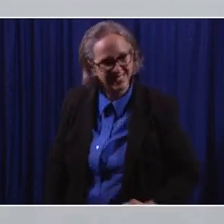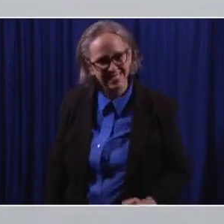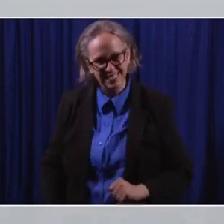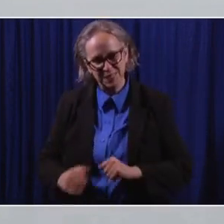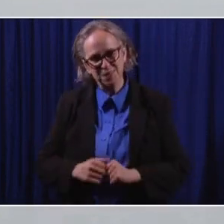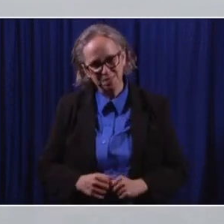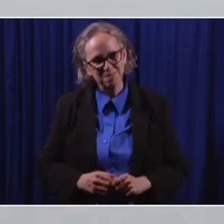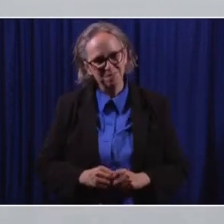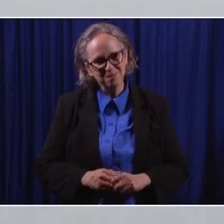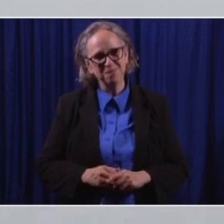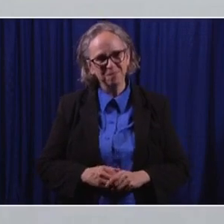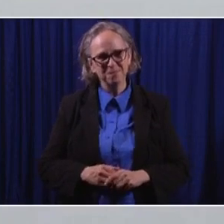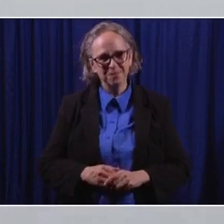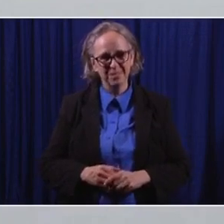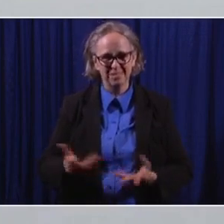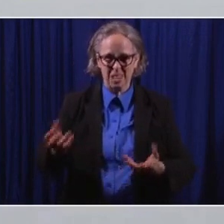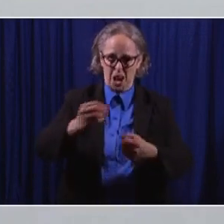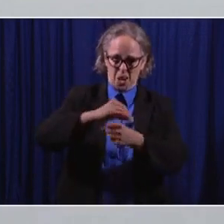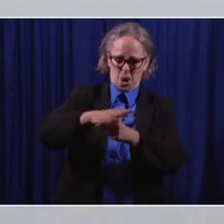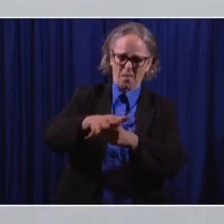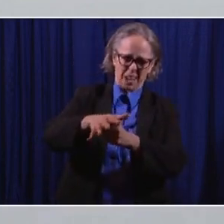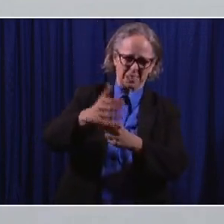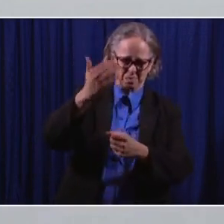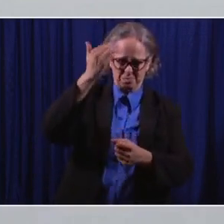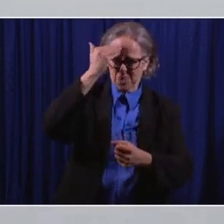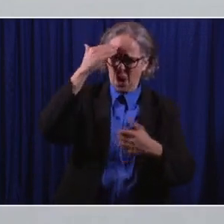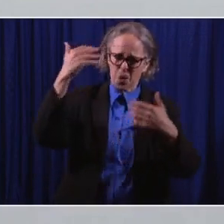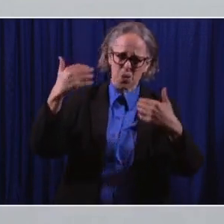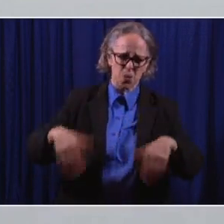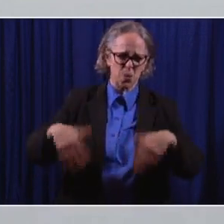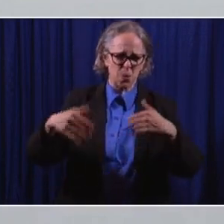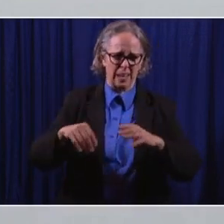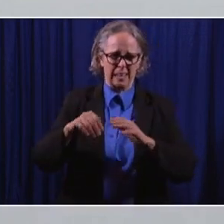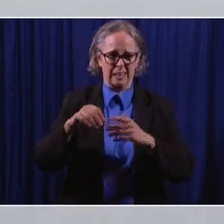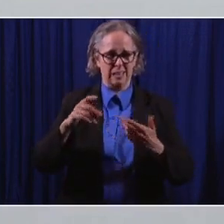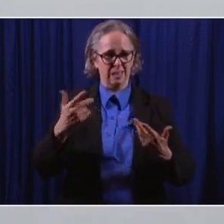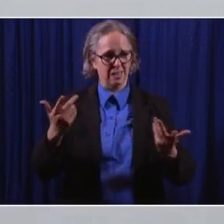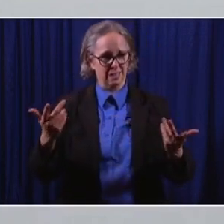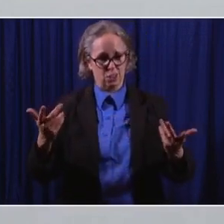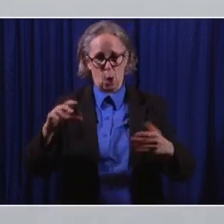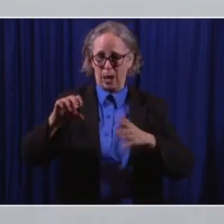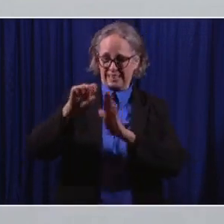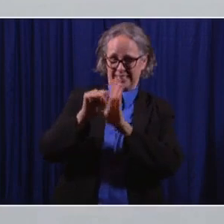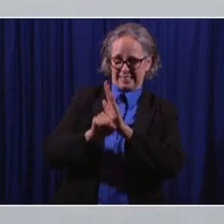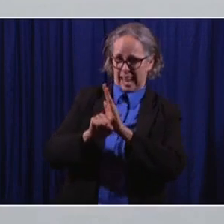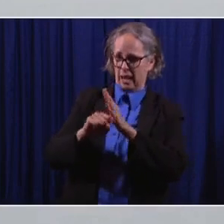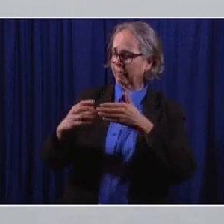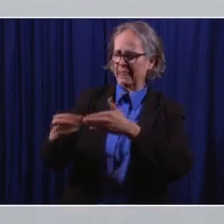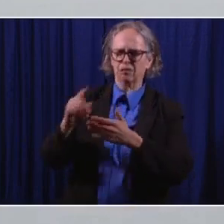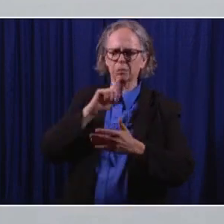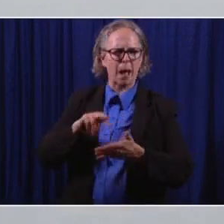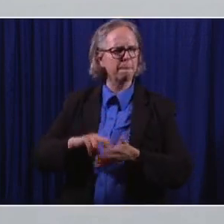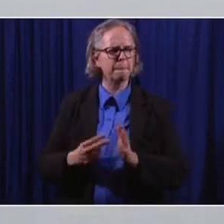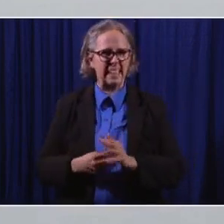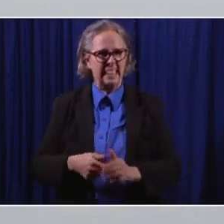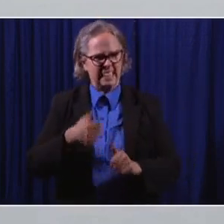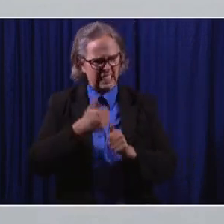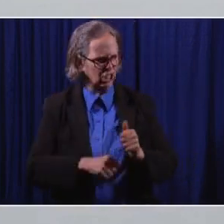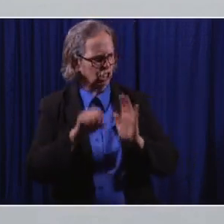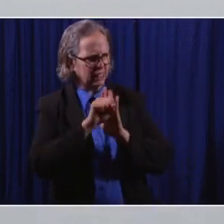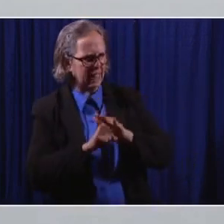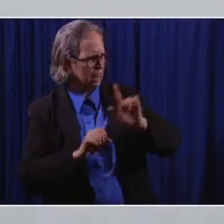a state-led response. Every state, all 50 states, doing things a little bit differently because we have to have state-level strategies. And I know